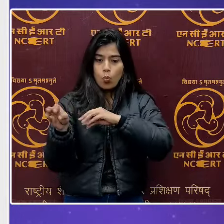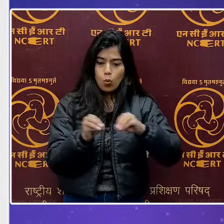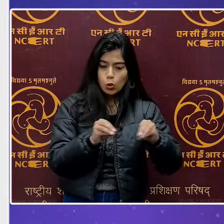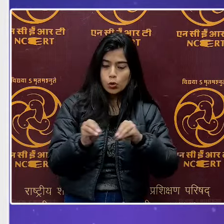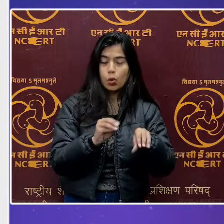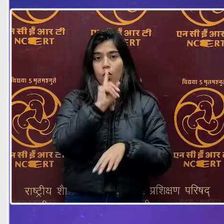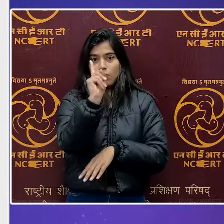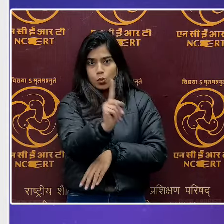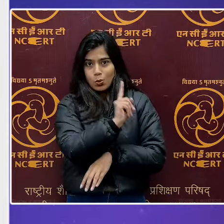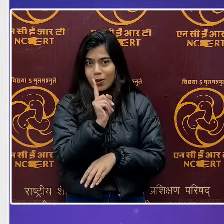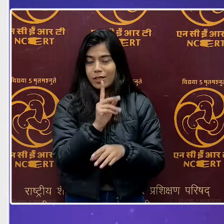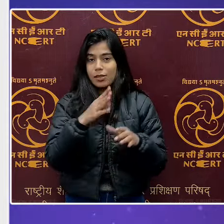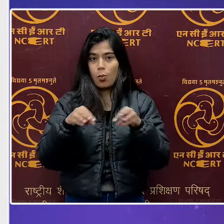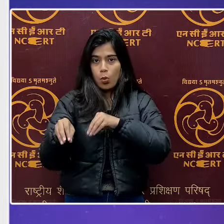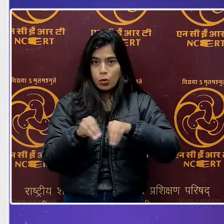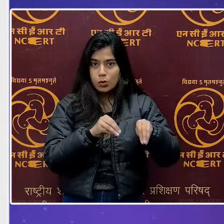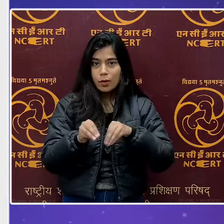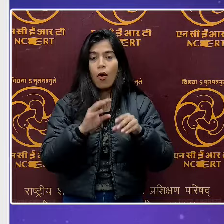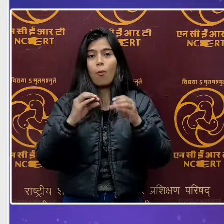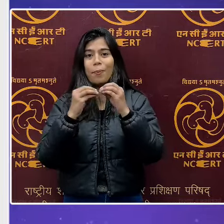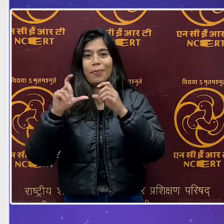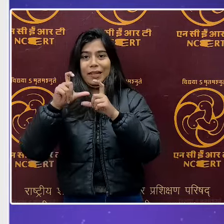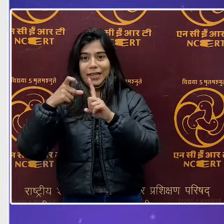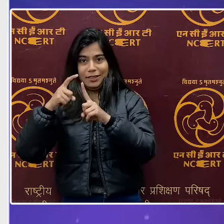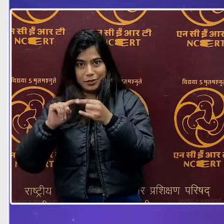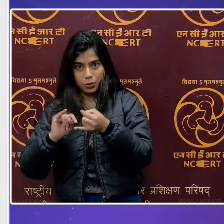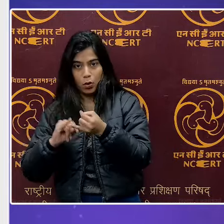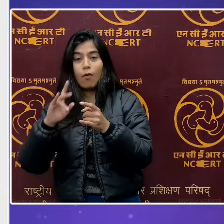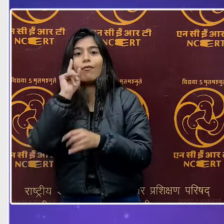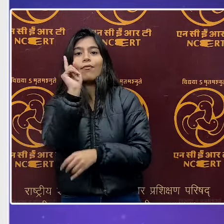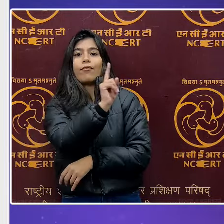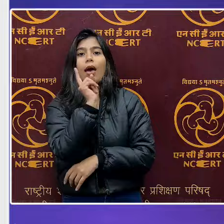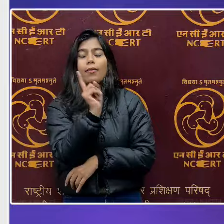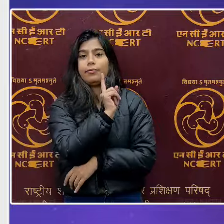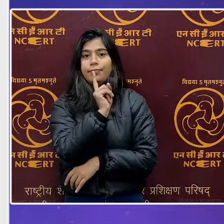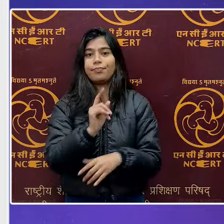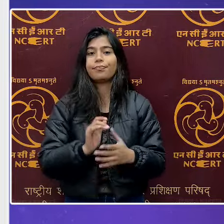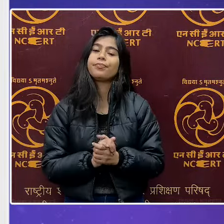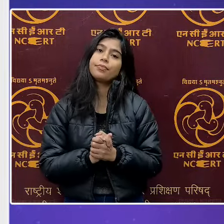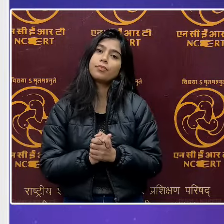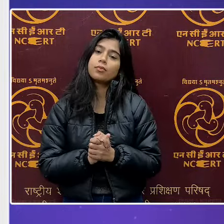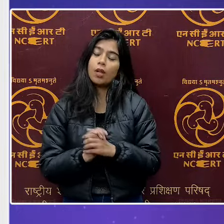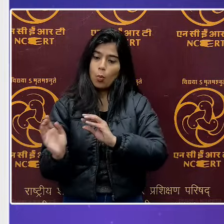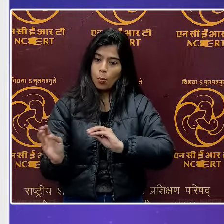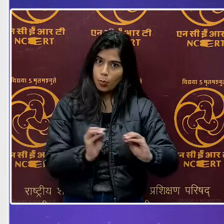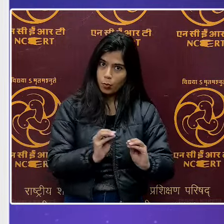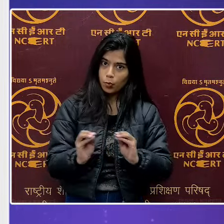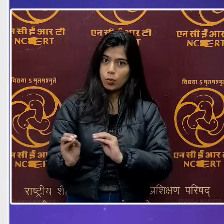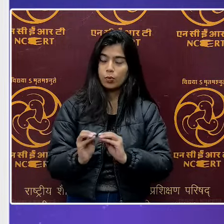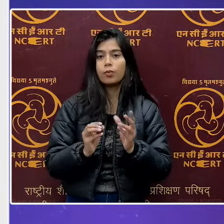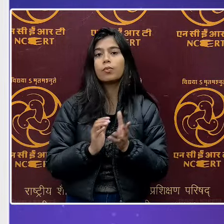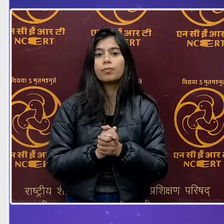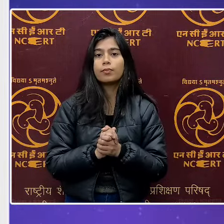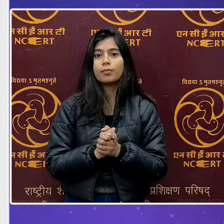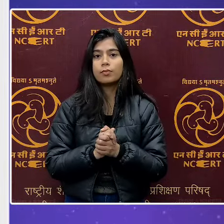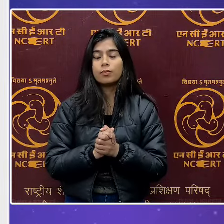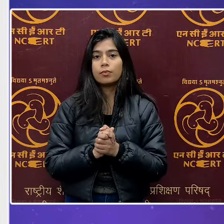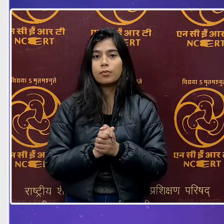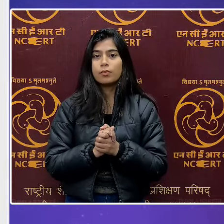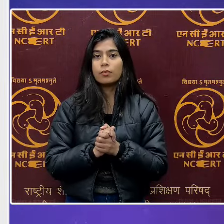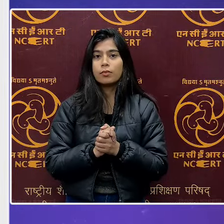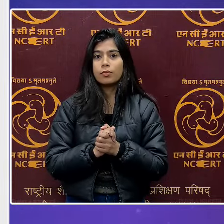of a fan. Now, the difference between them is that motion of a swing moves to and fro,